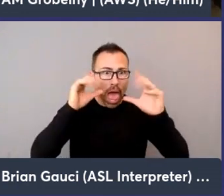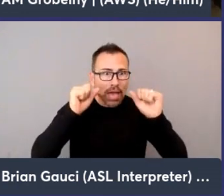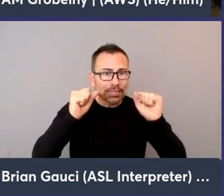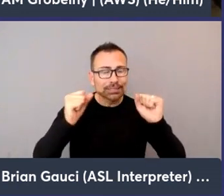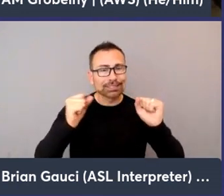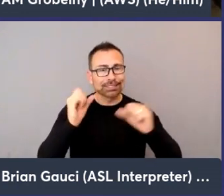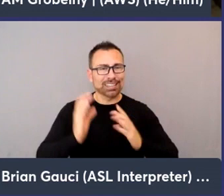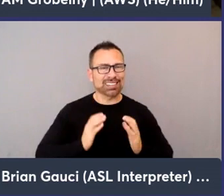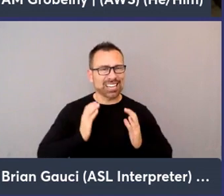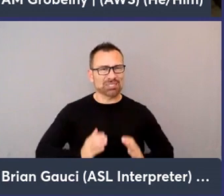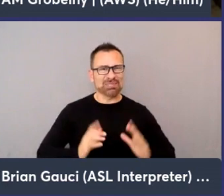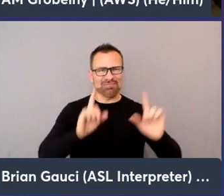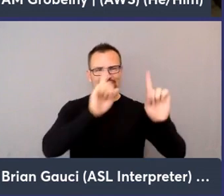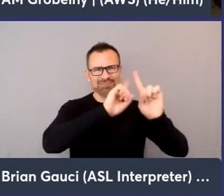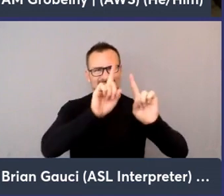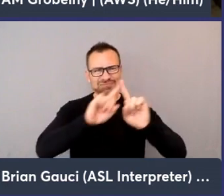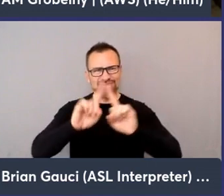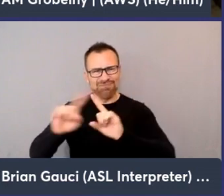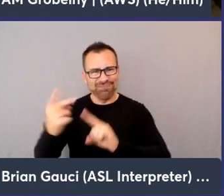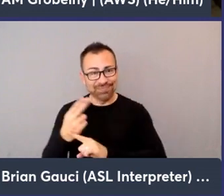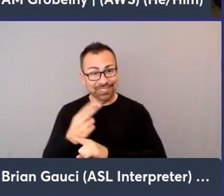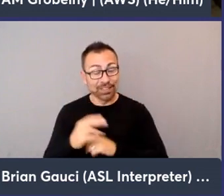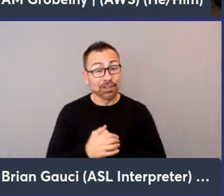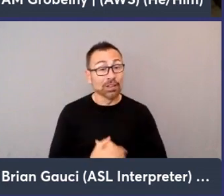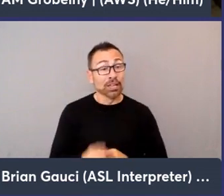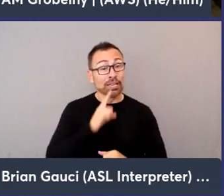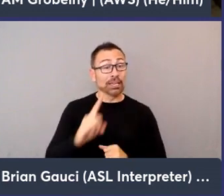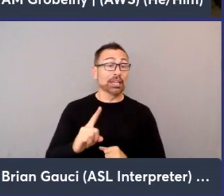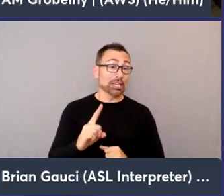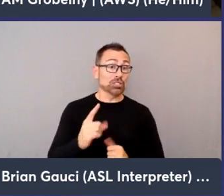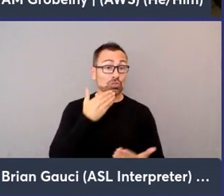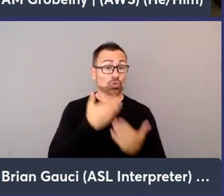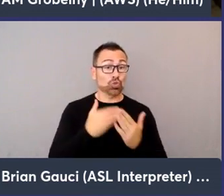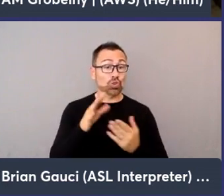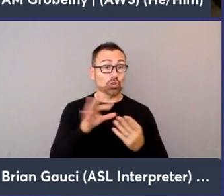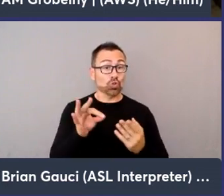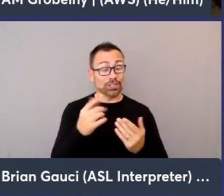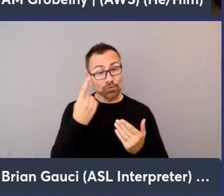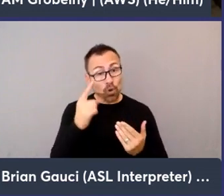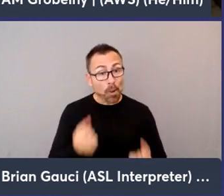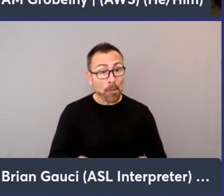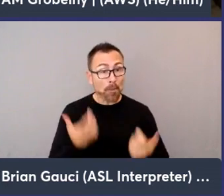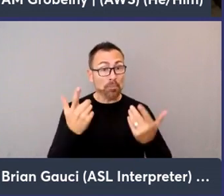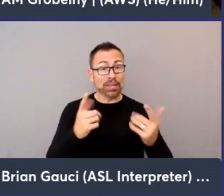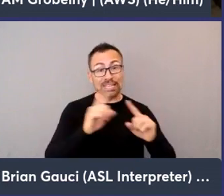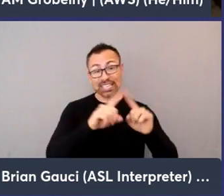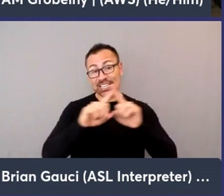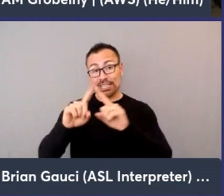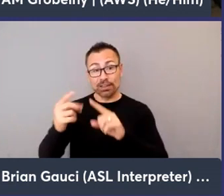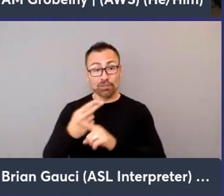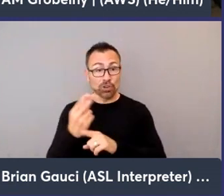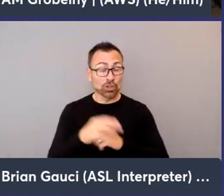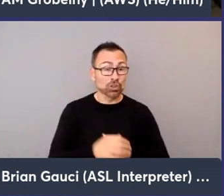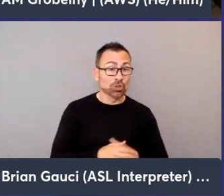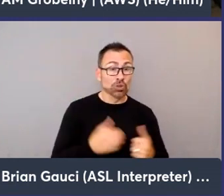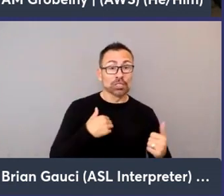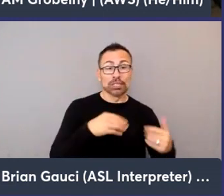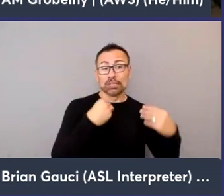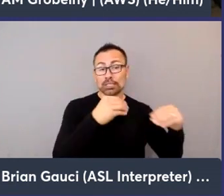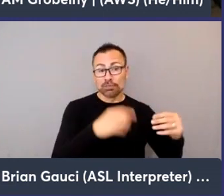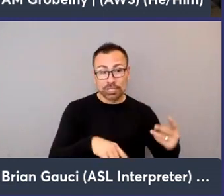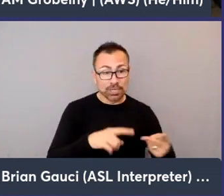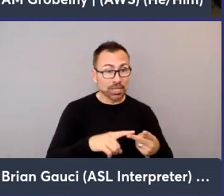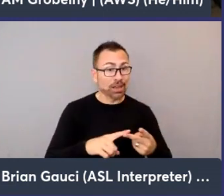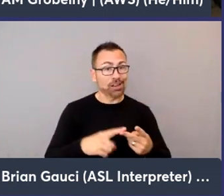Exactly. It makes a popular choice for a wide range of use cases, you know, IT operations, retail, finance, hospitality,